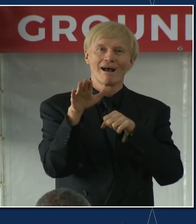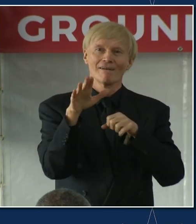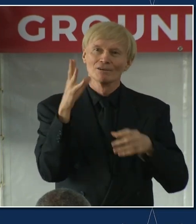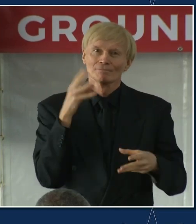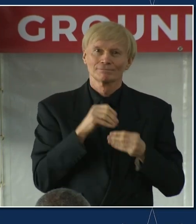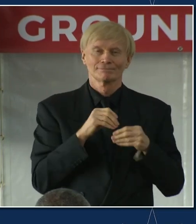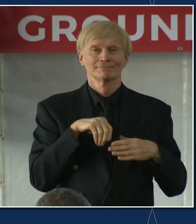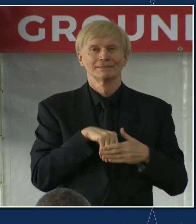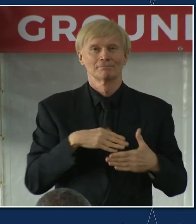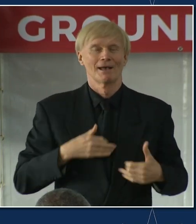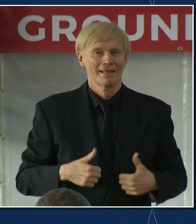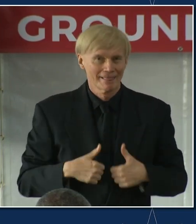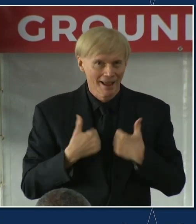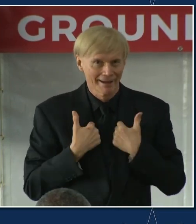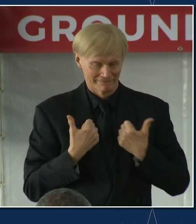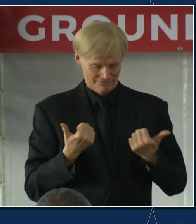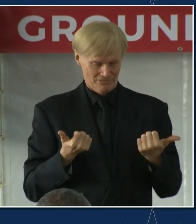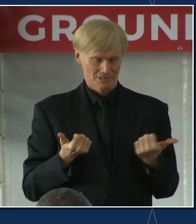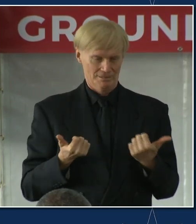life.